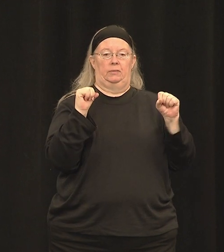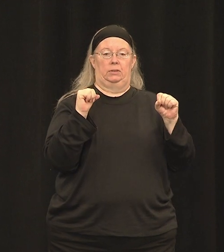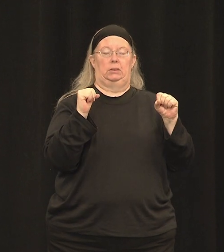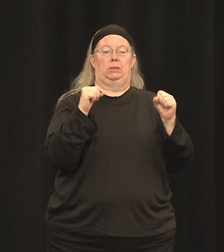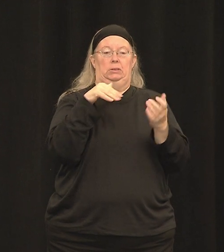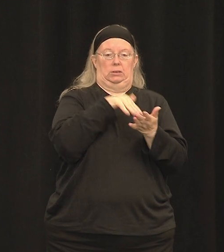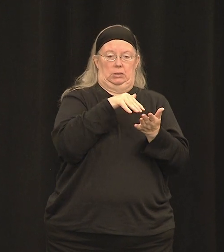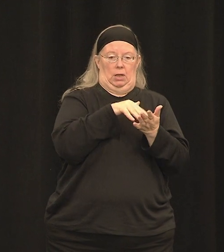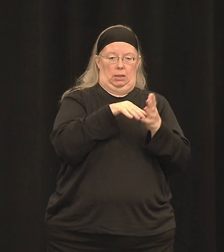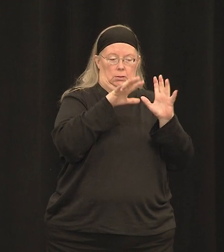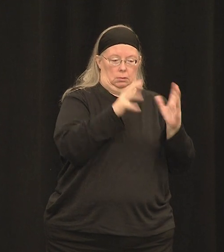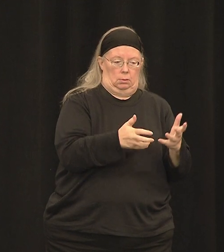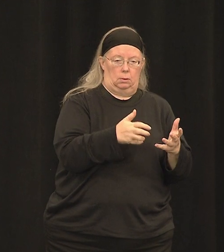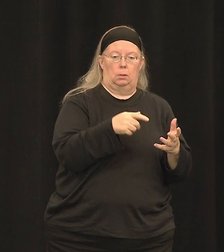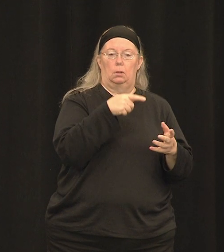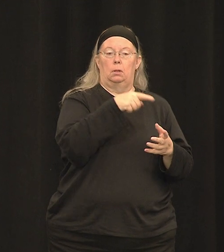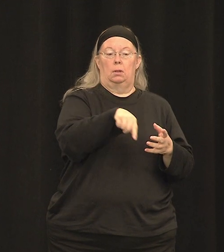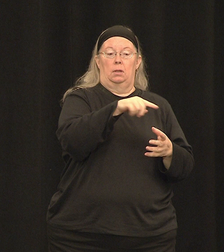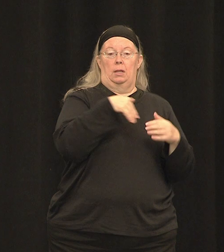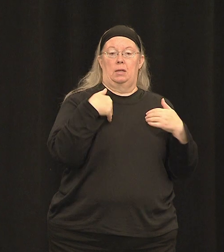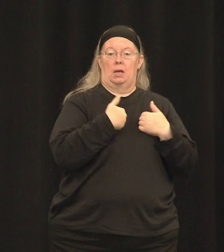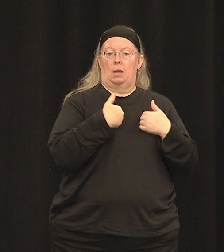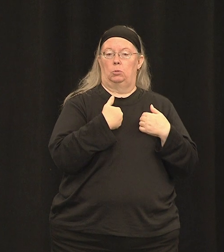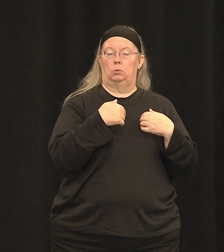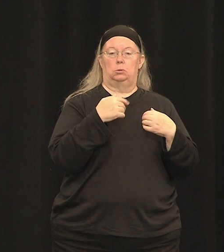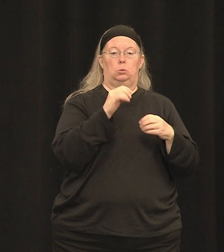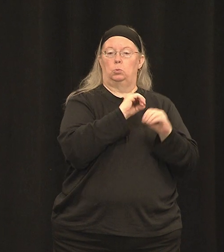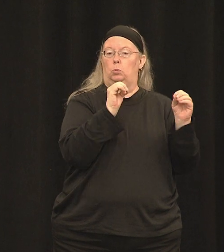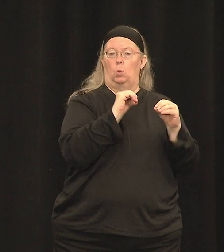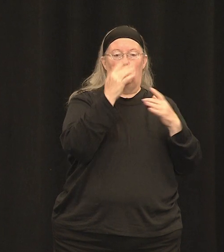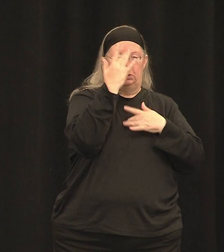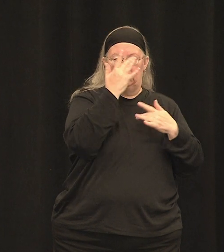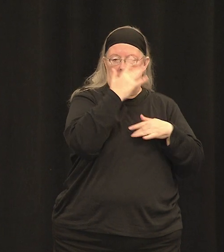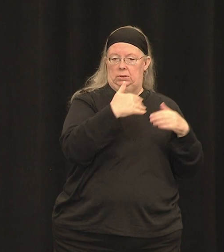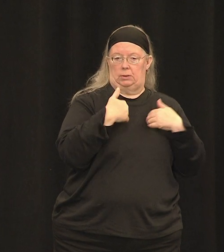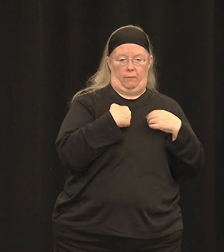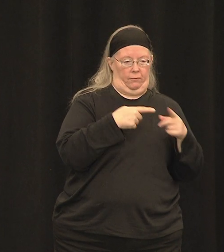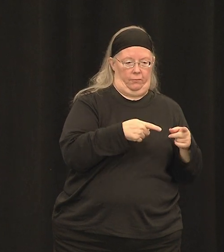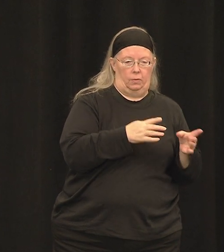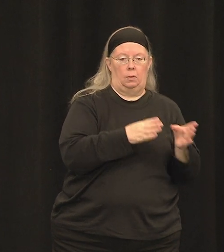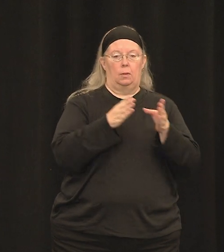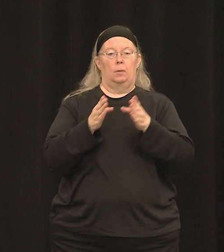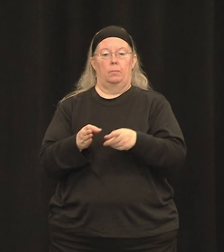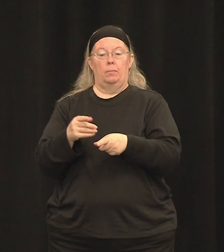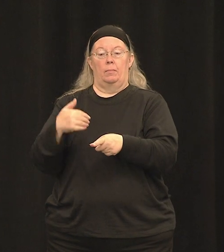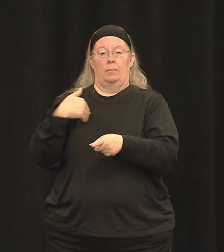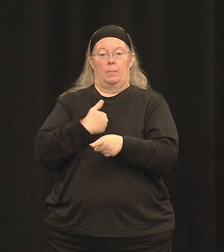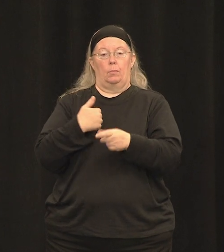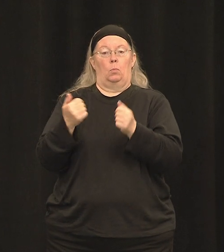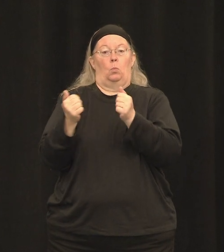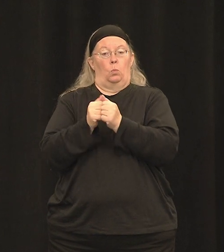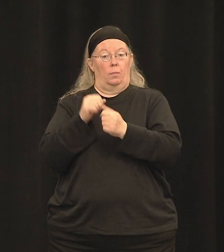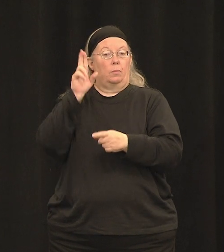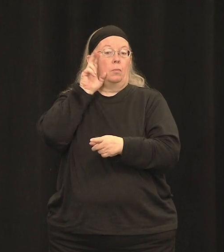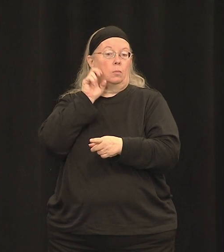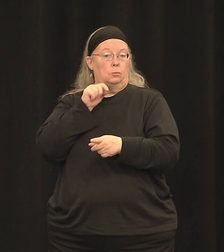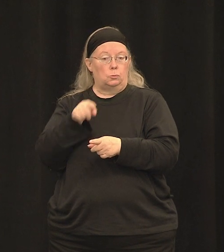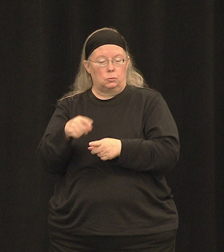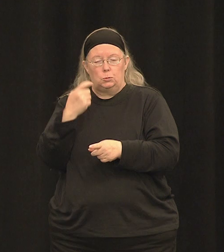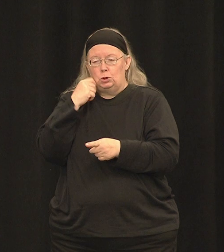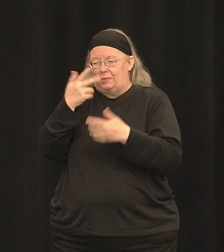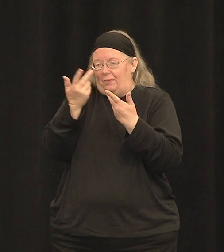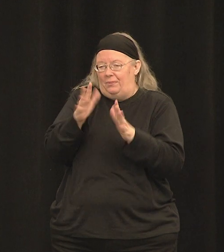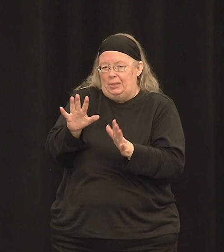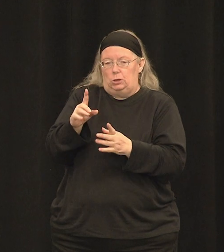yesterday completed our first gene therapy surgeries on animals with USH1C. So this was a big milestone for us.